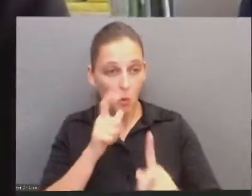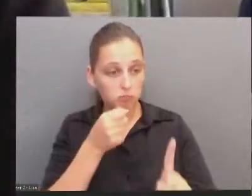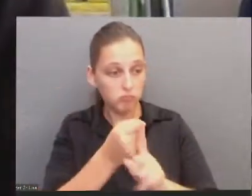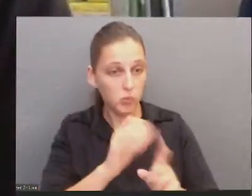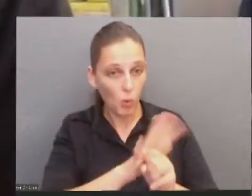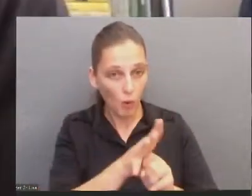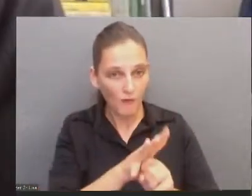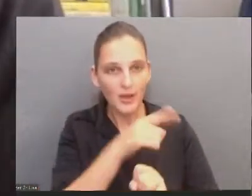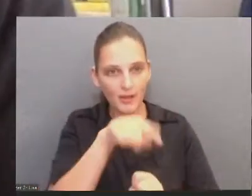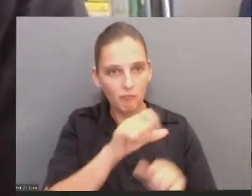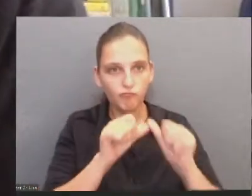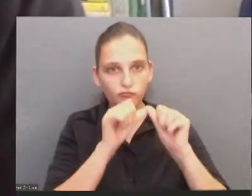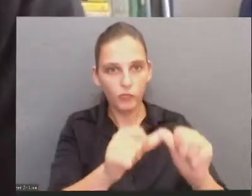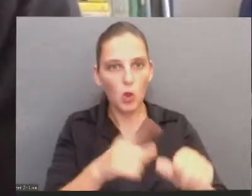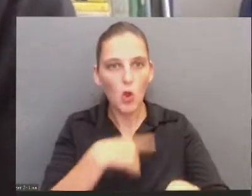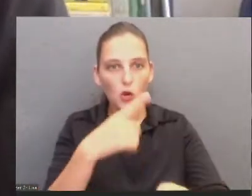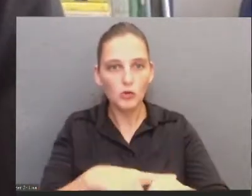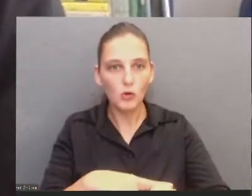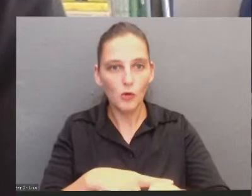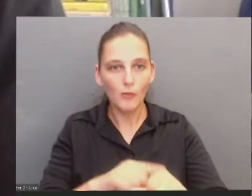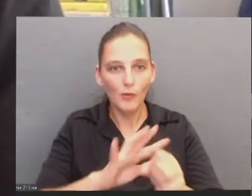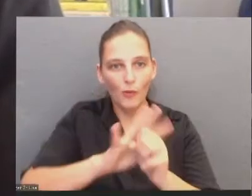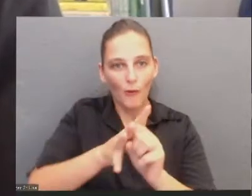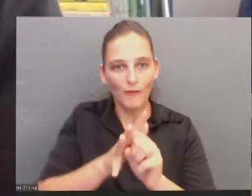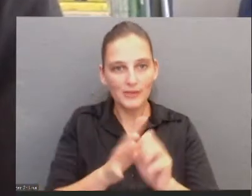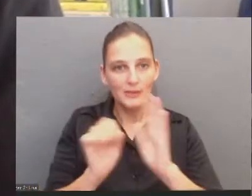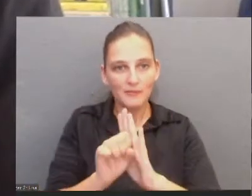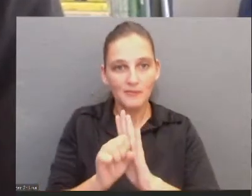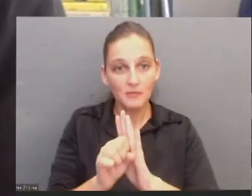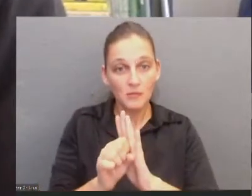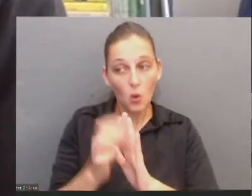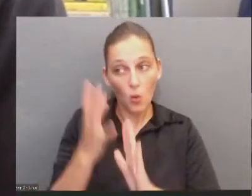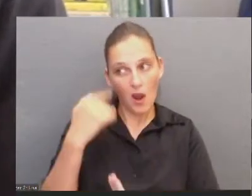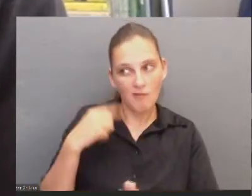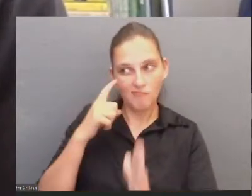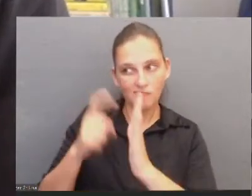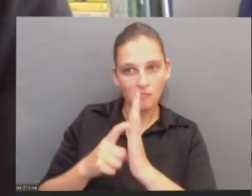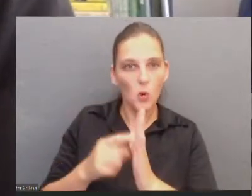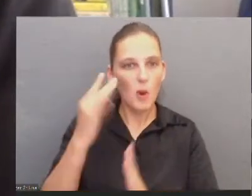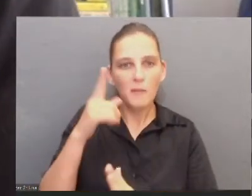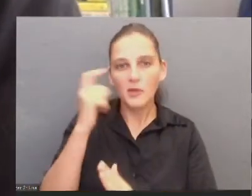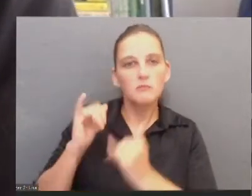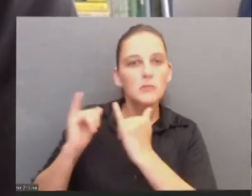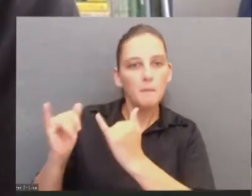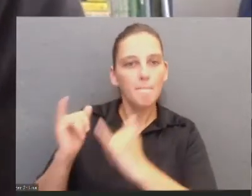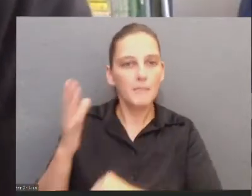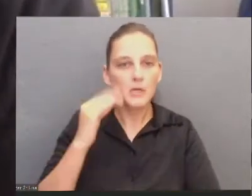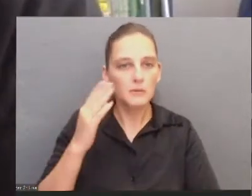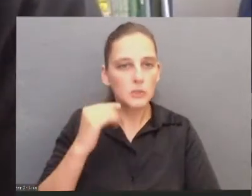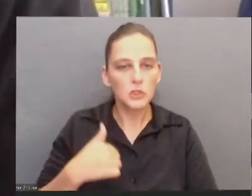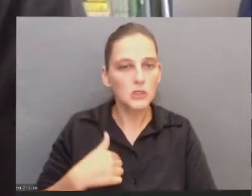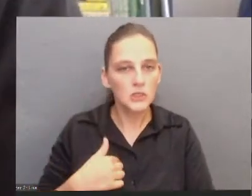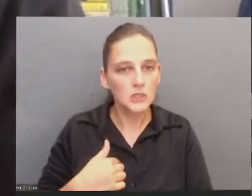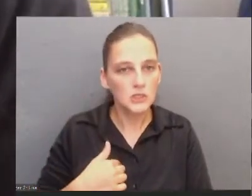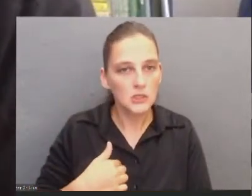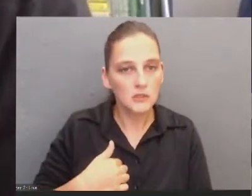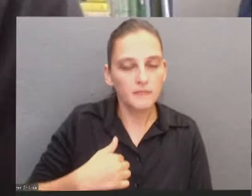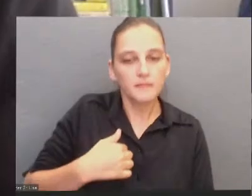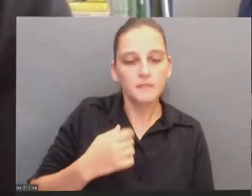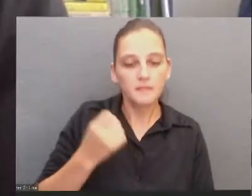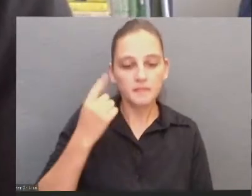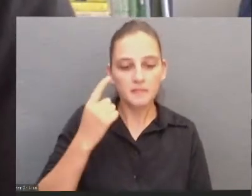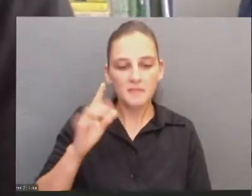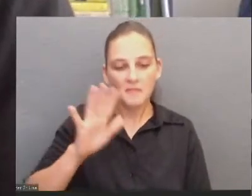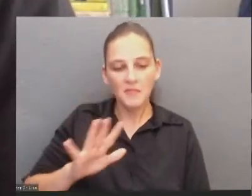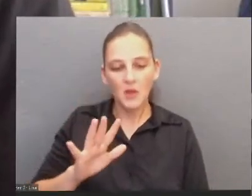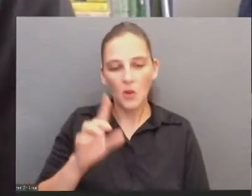same experience. ME is a common chronic consequence of viruses. There are estimated 1 to 2.5